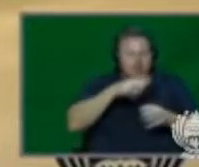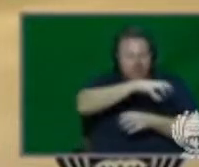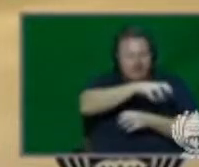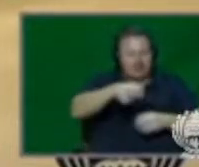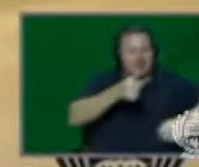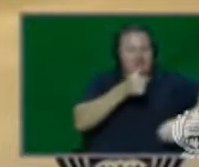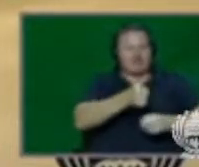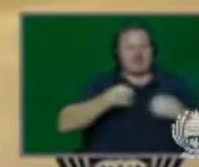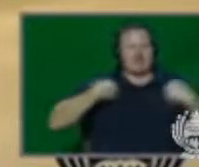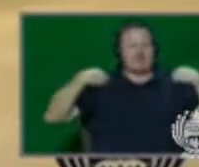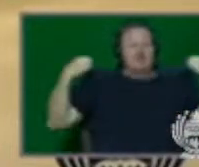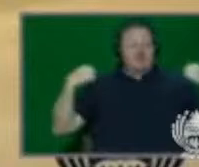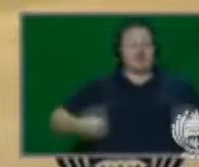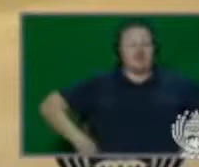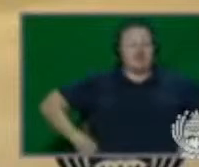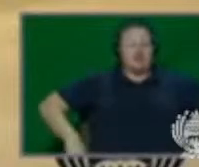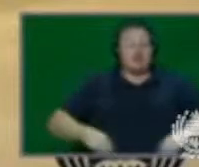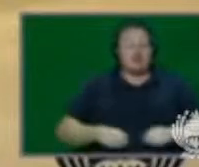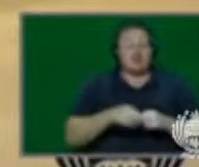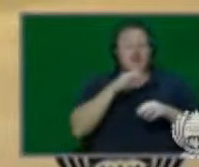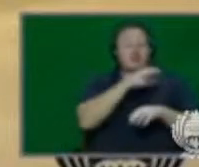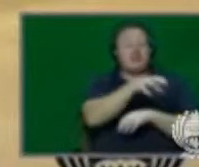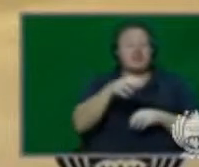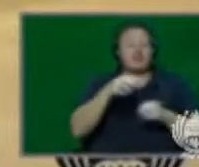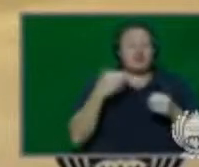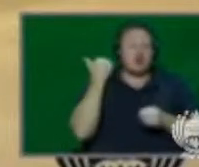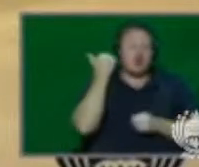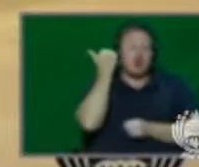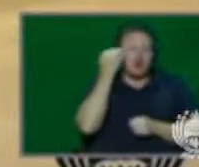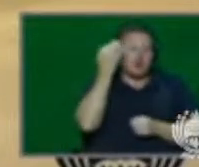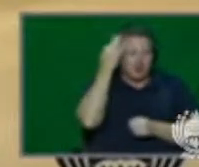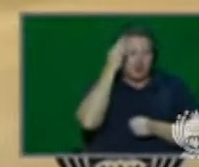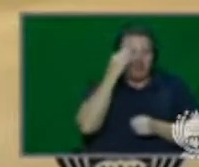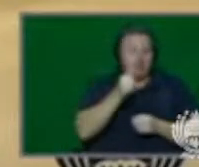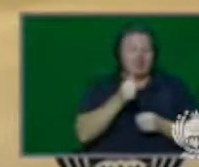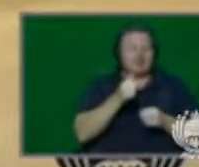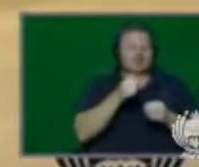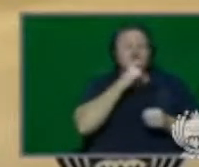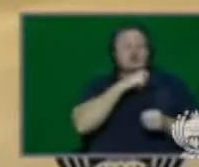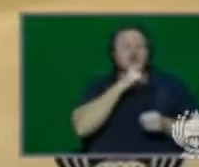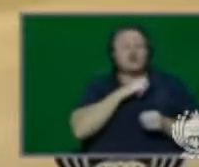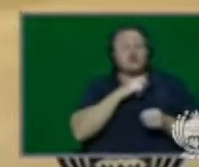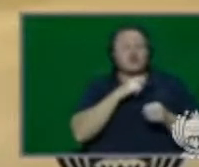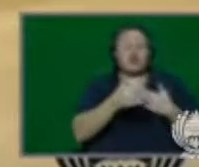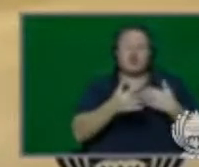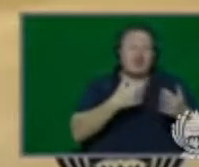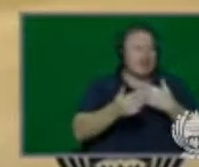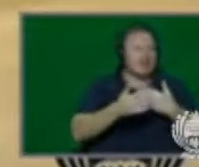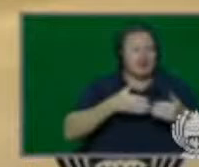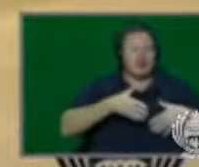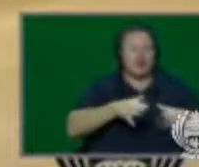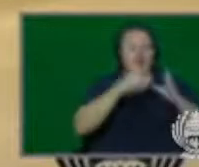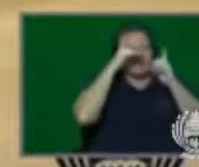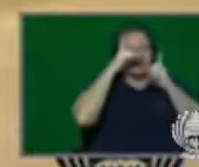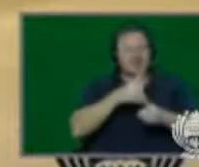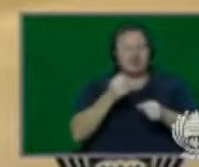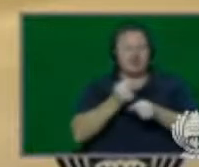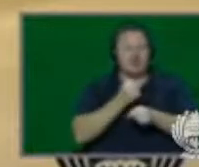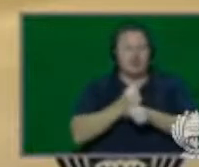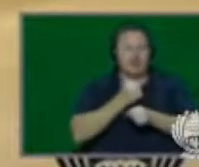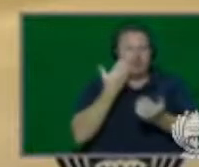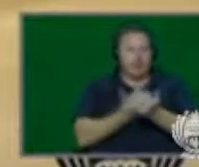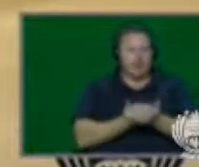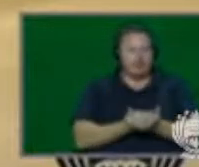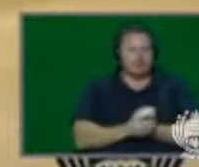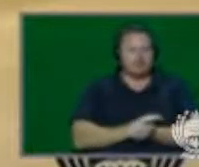And the provincial government is at liberty to use it in any manner it decides. And